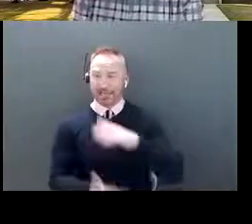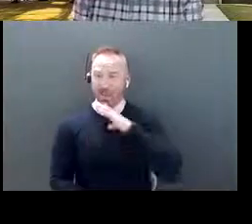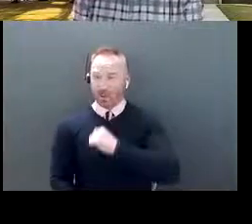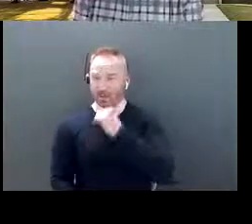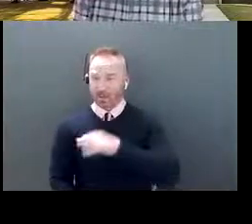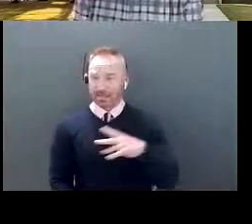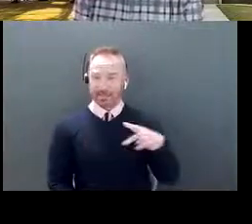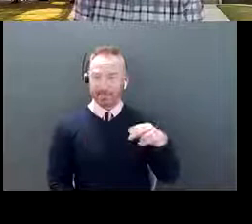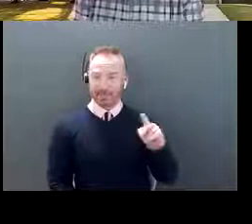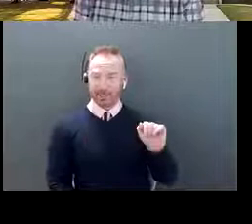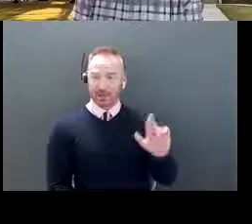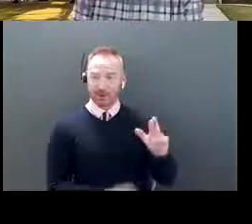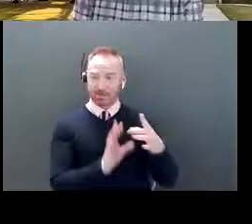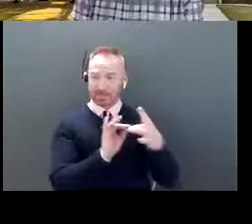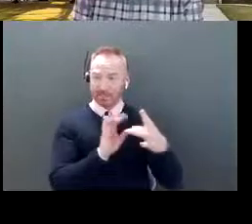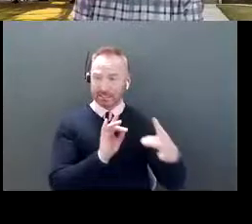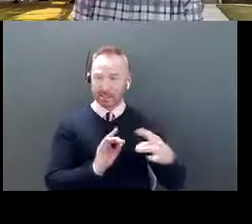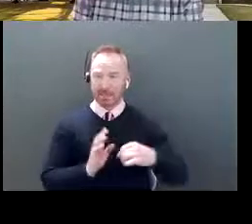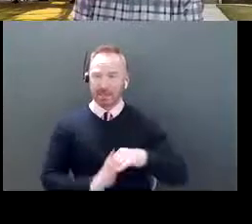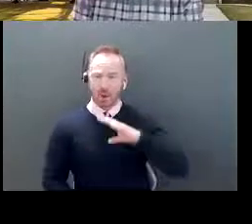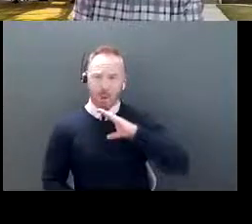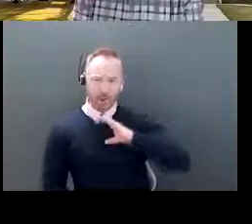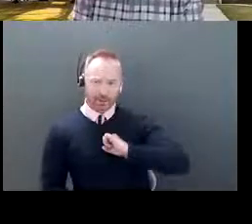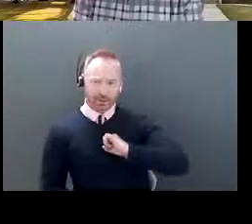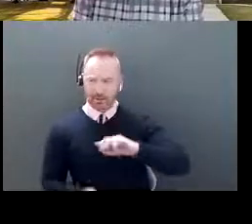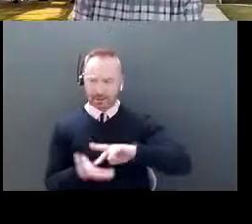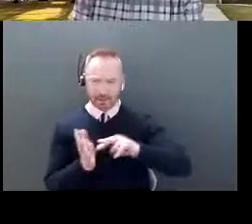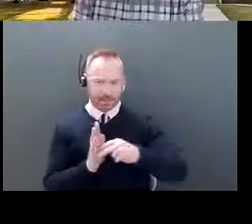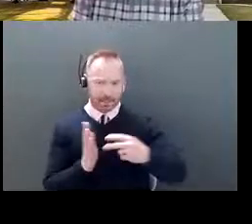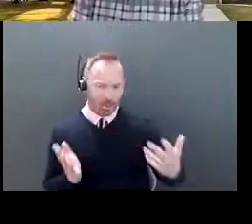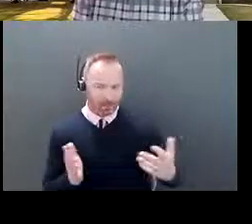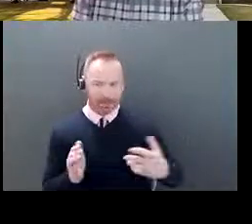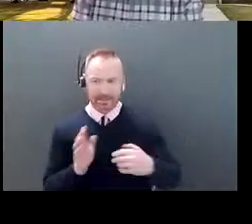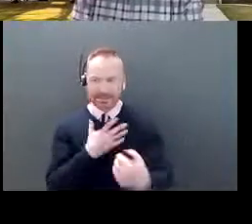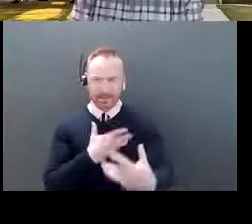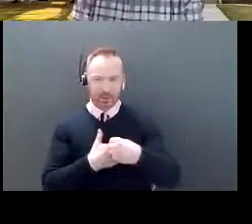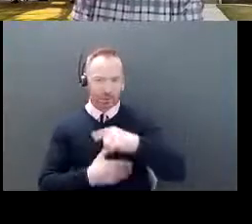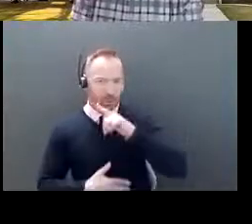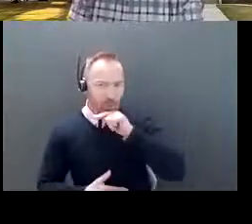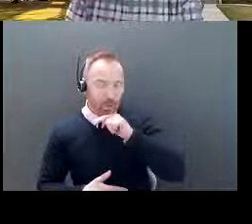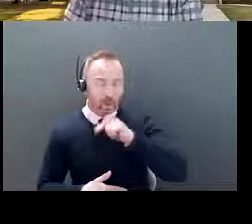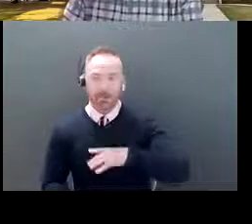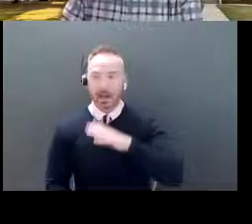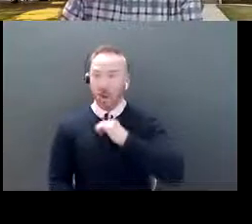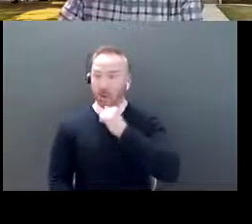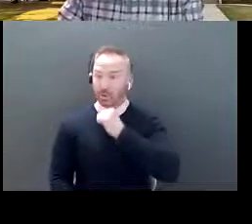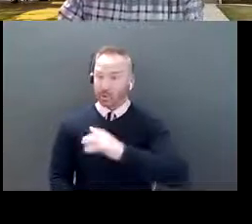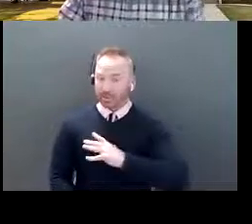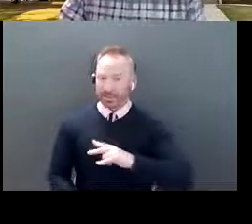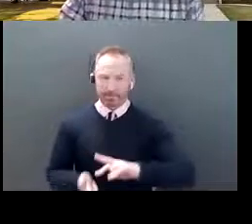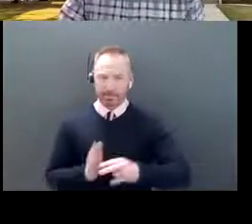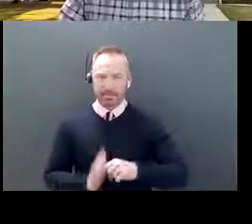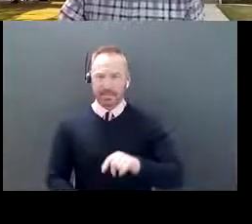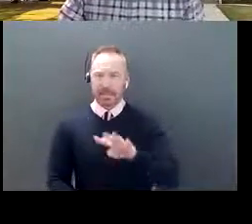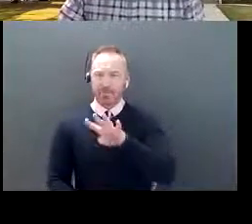mentioned, you know, what does that mean? Who do we count when we talk about older women? And we're actually talking about as much as a 40-year